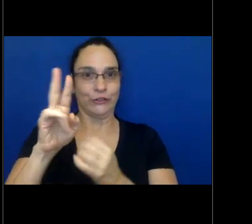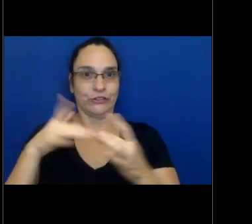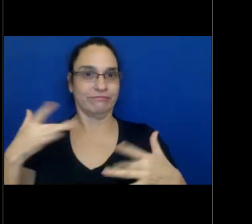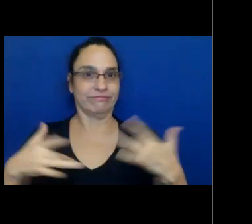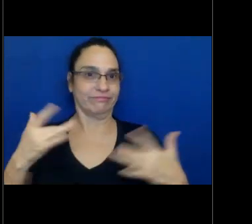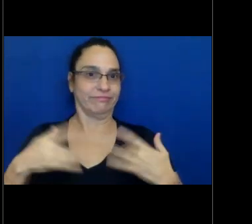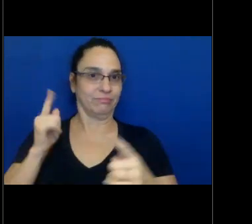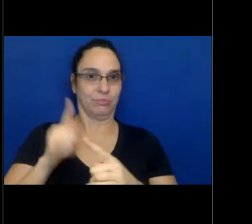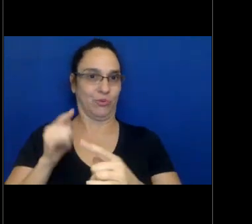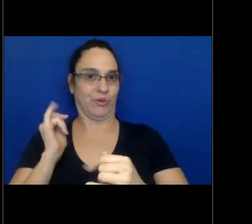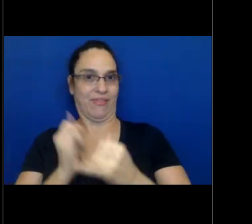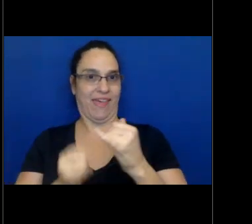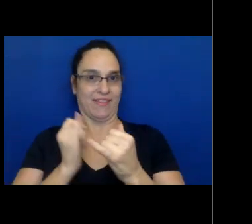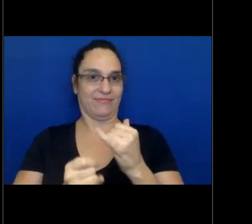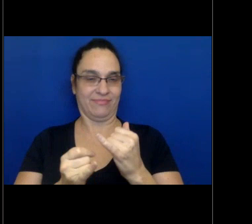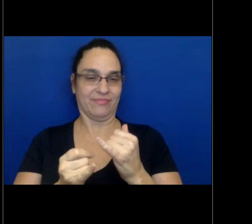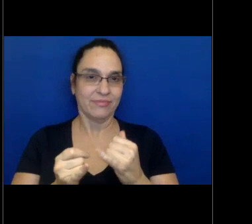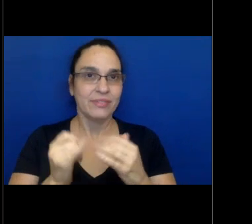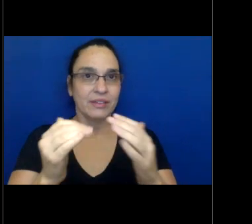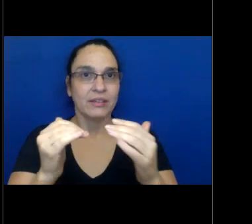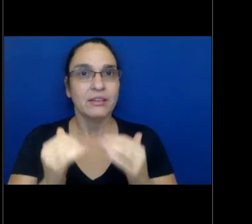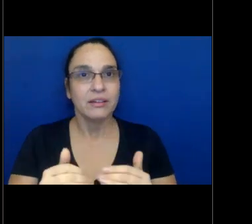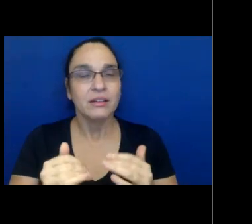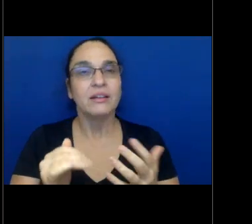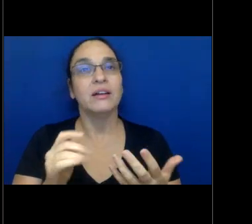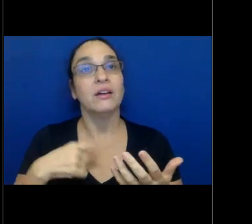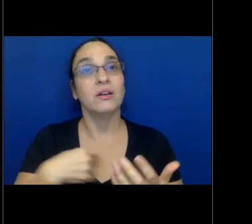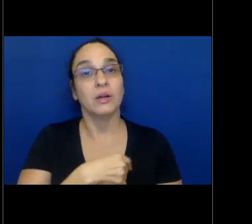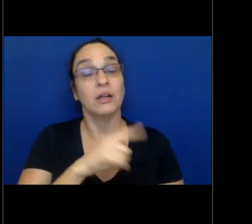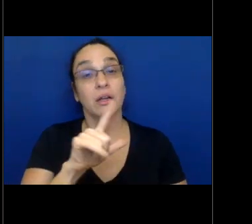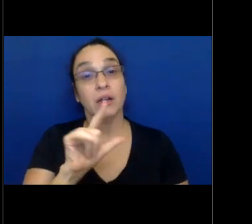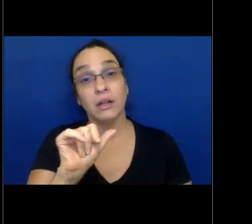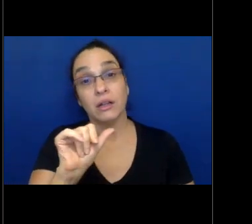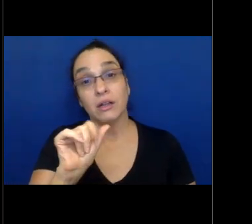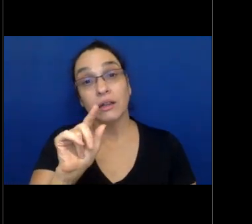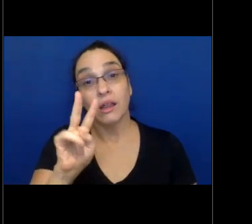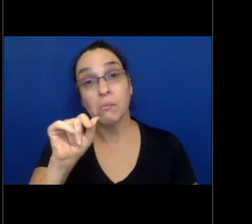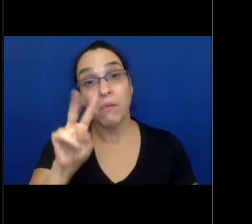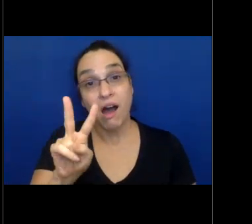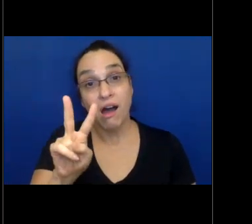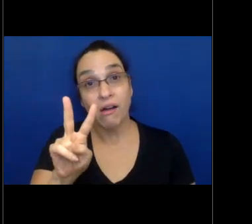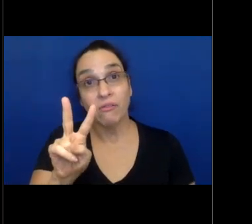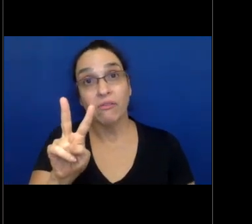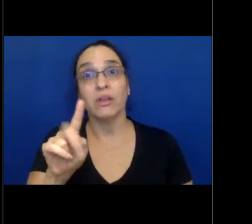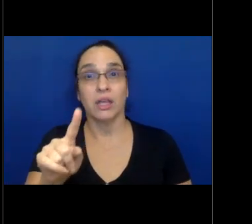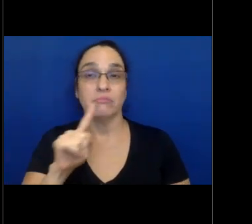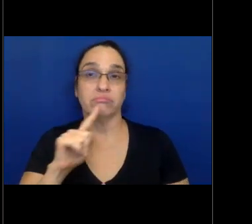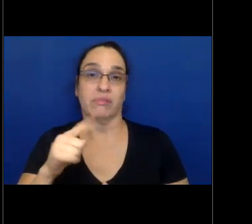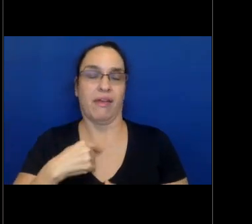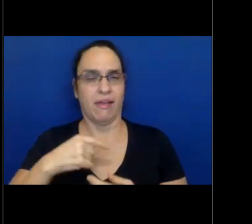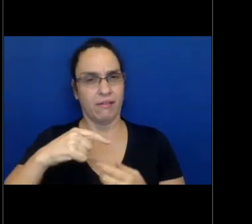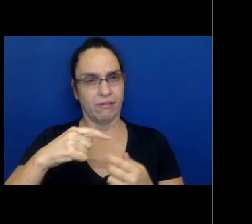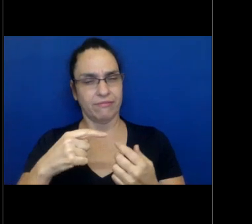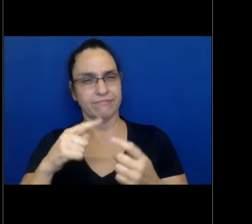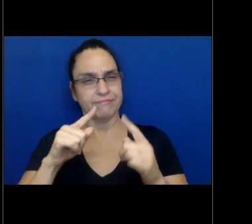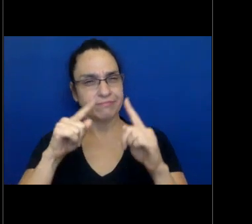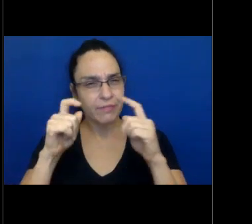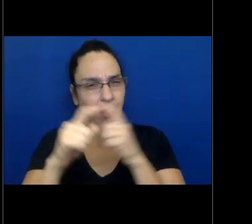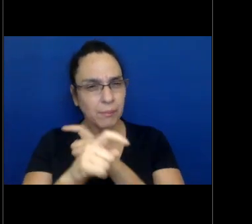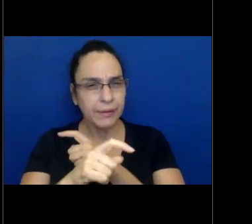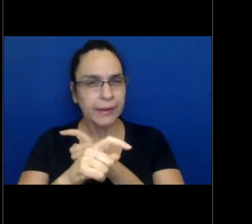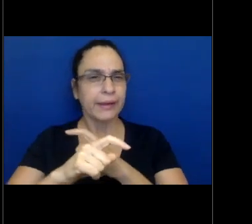colleague. Bill, of course, studies narratives, right? So, and Bill's work, in particular, say his